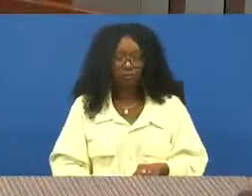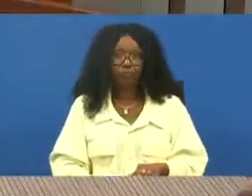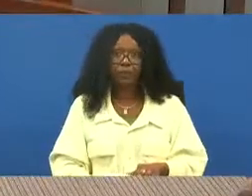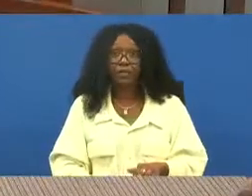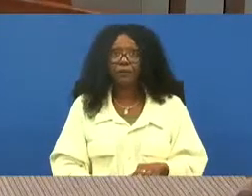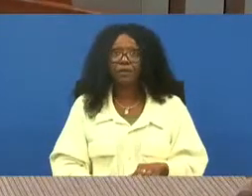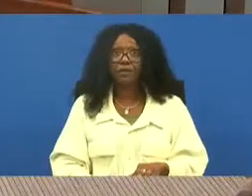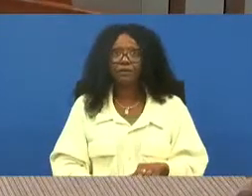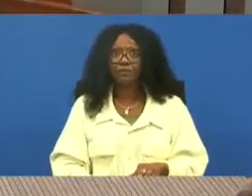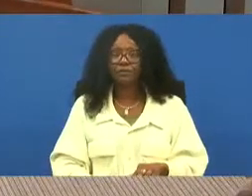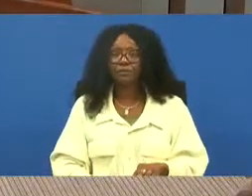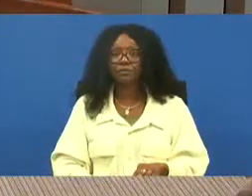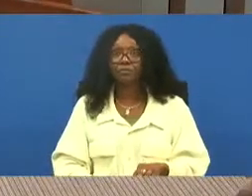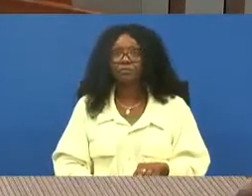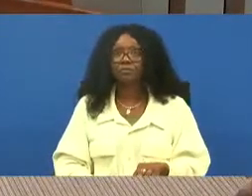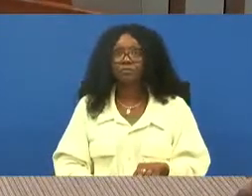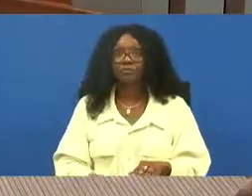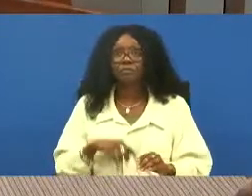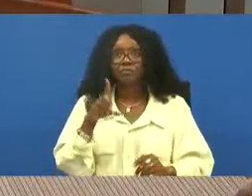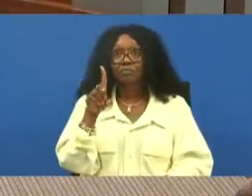Yes, ma'am. Thank you. Councilman Dunn Jr.